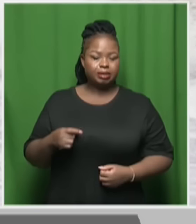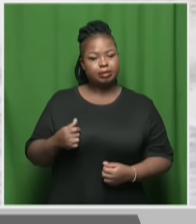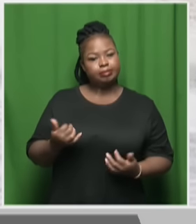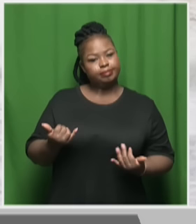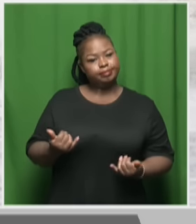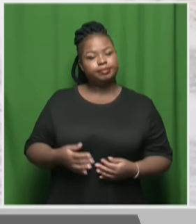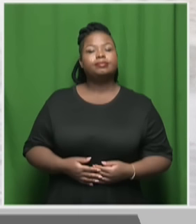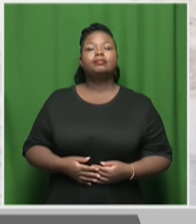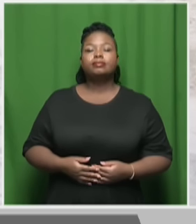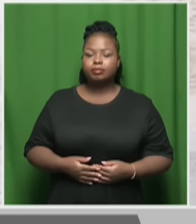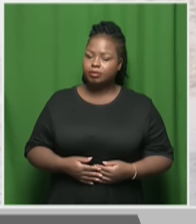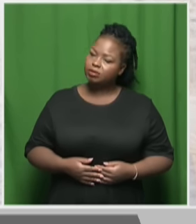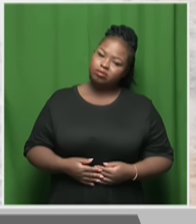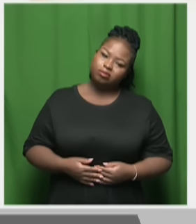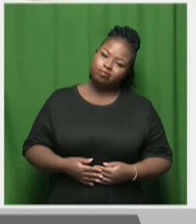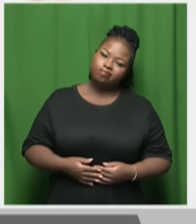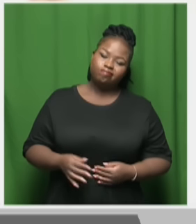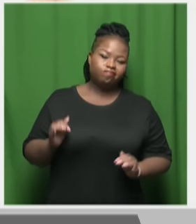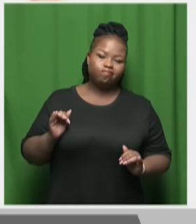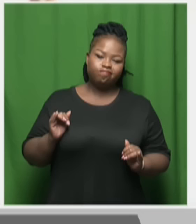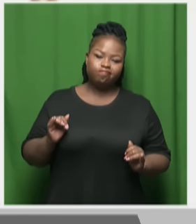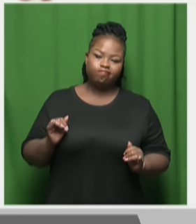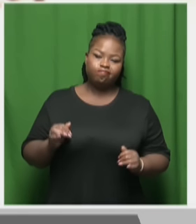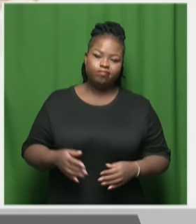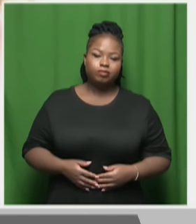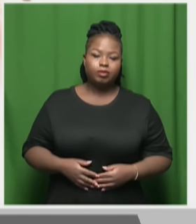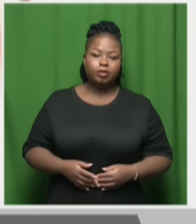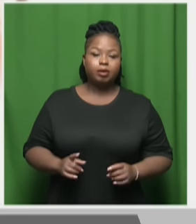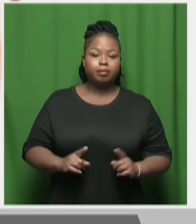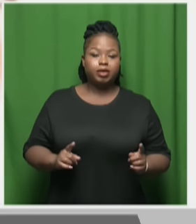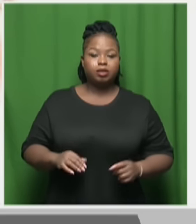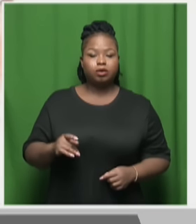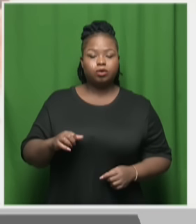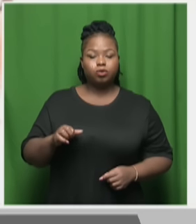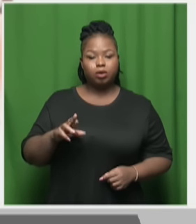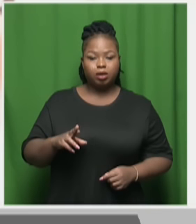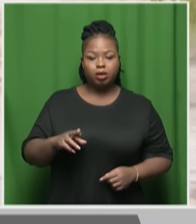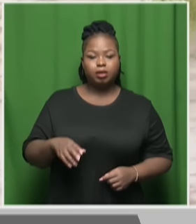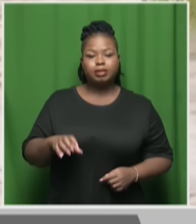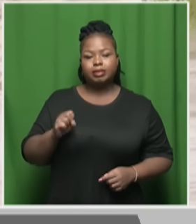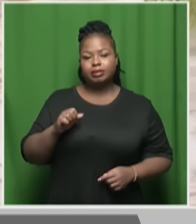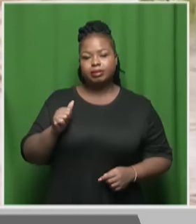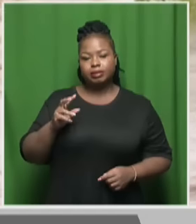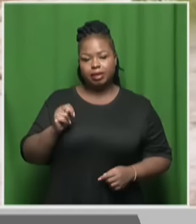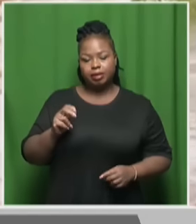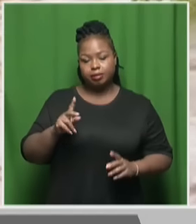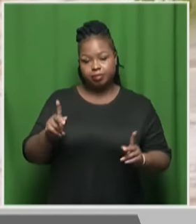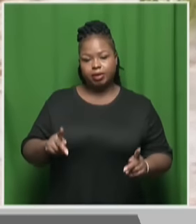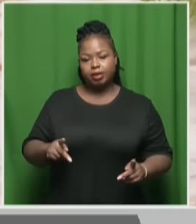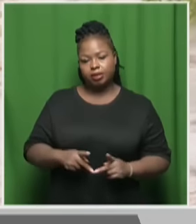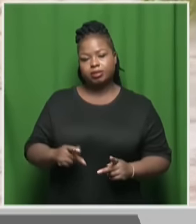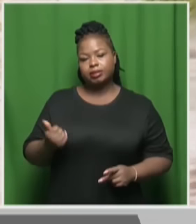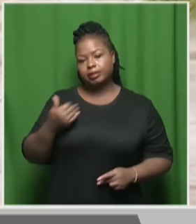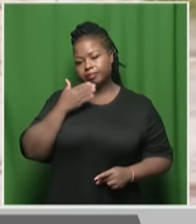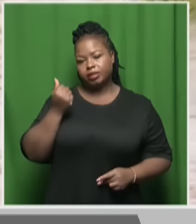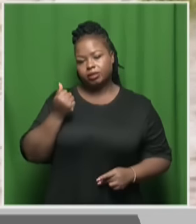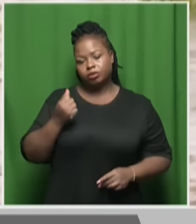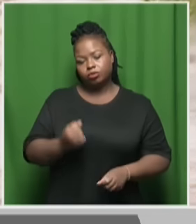term, it hasn't been too great, but then we understand Kruger National Park, Sandparks, is doing what they can, best they can,